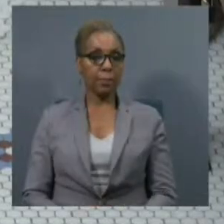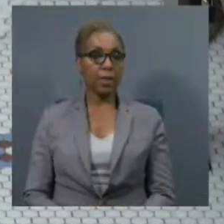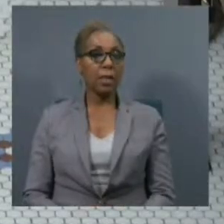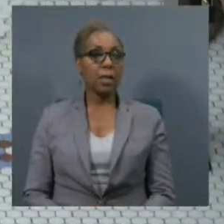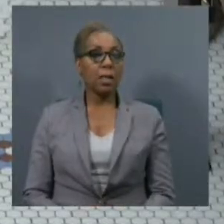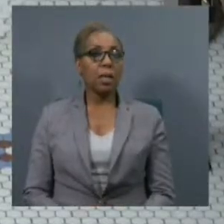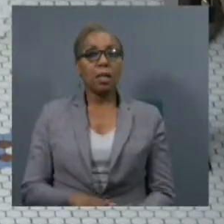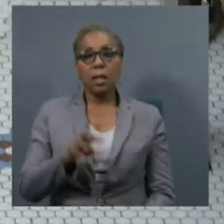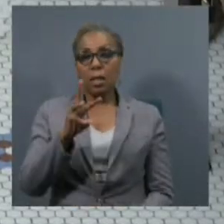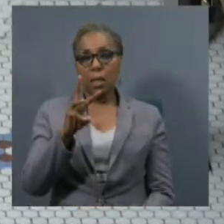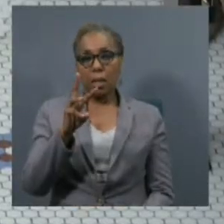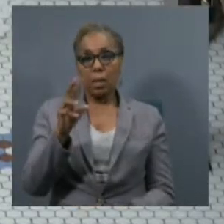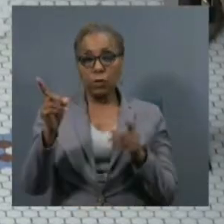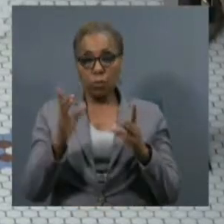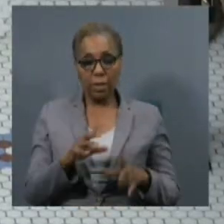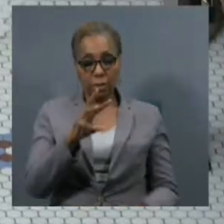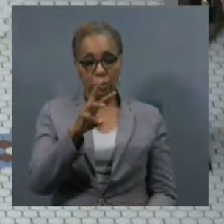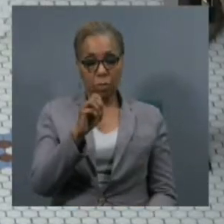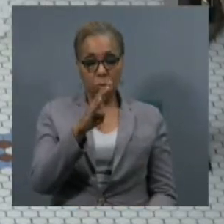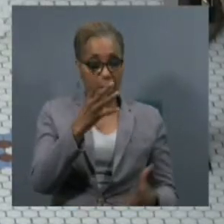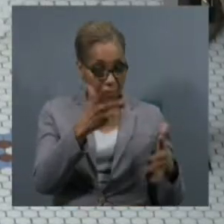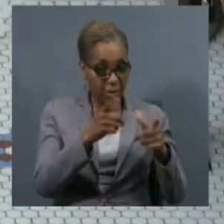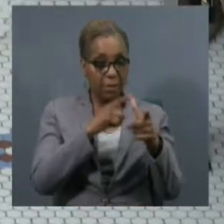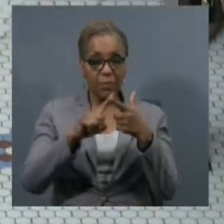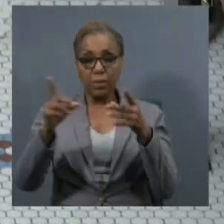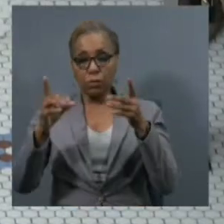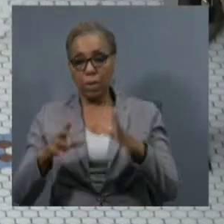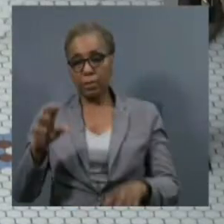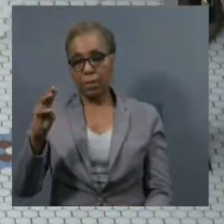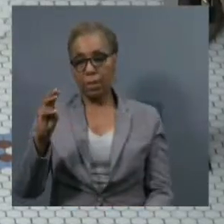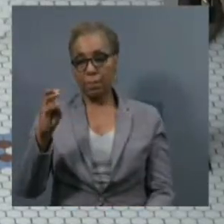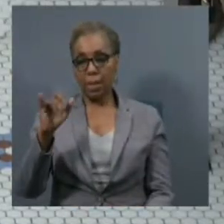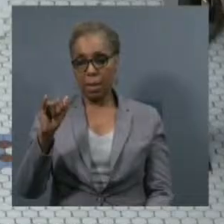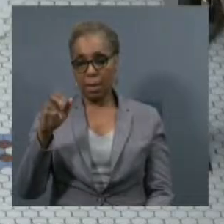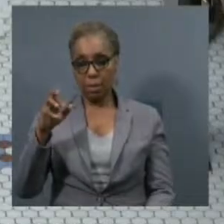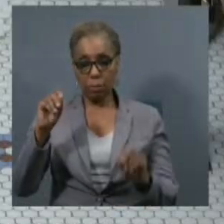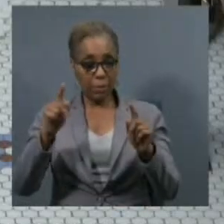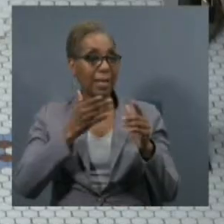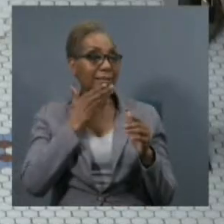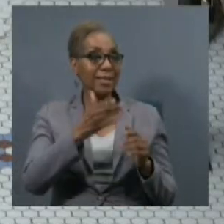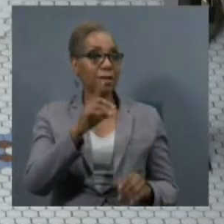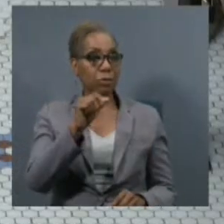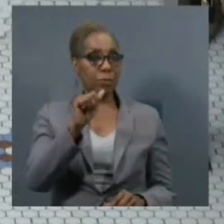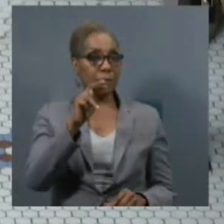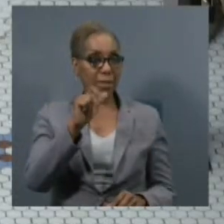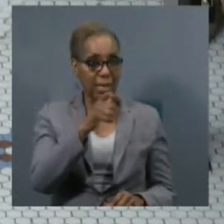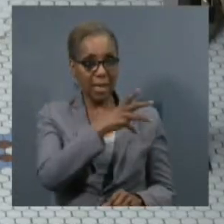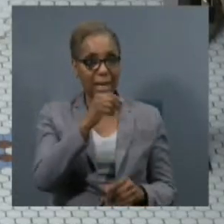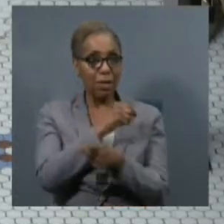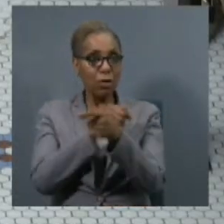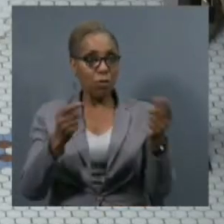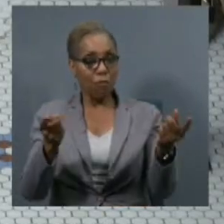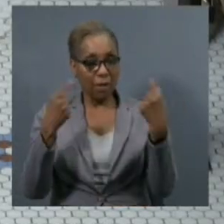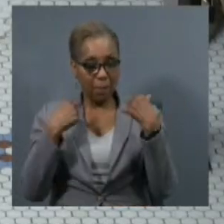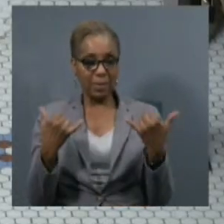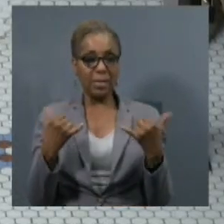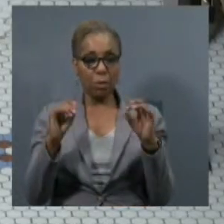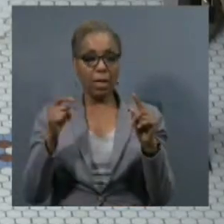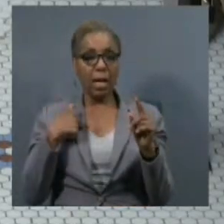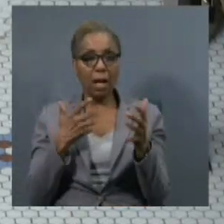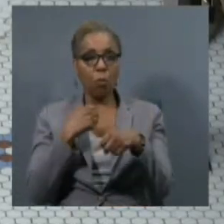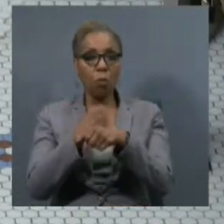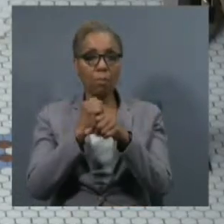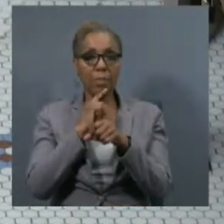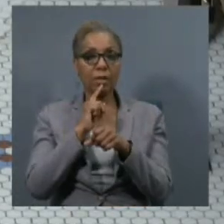Director Webb, then Director Miller. Thank you, Mayor. And I want to thank Dana and thank all of you for being here today. And I just want to make